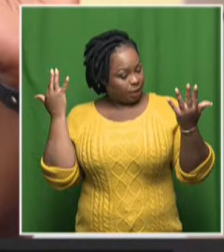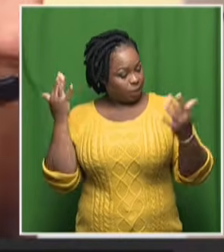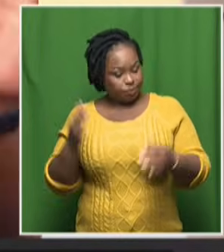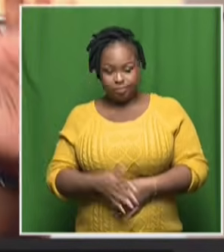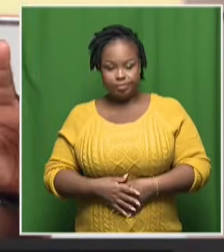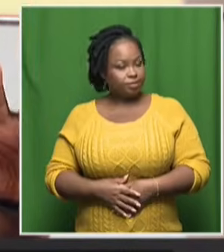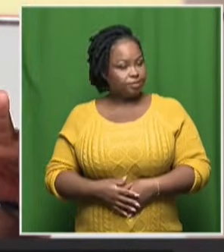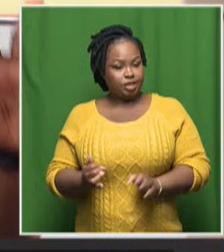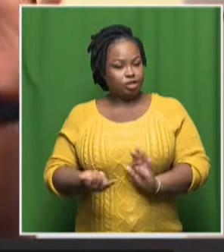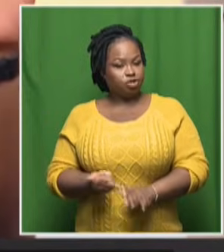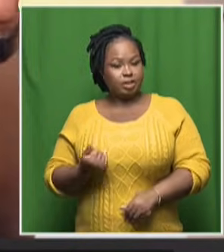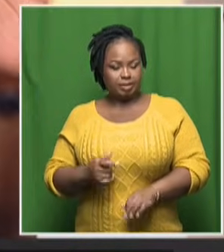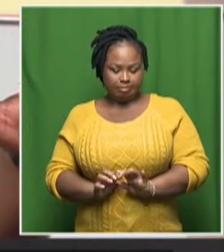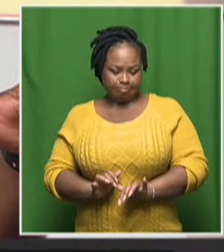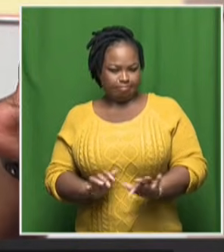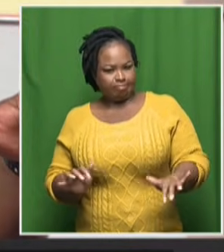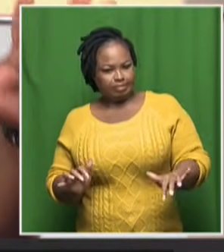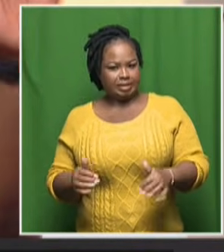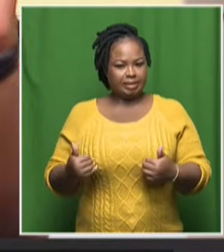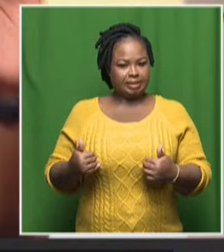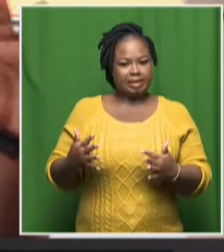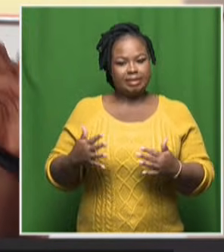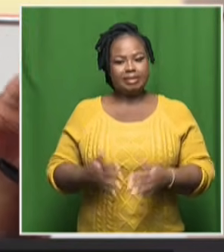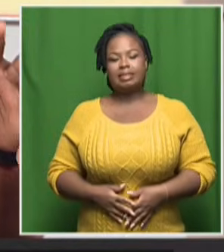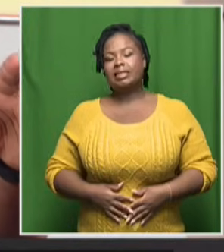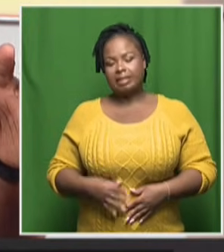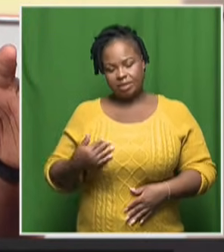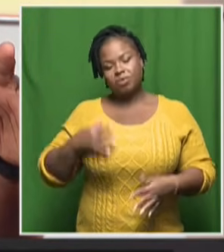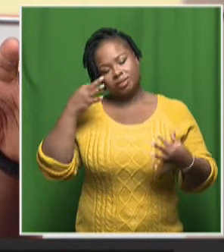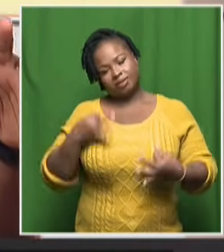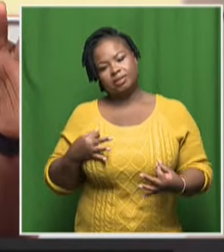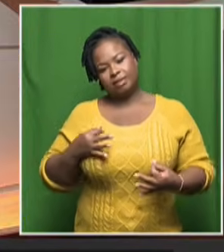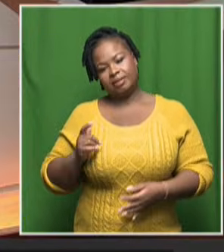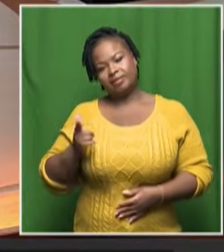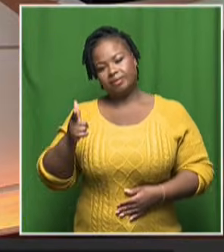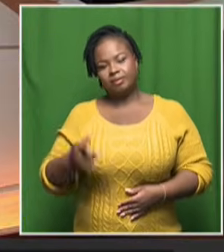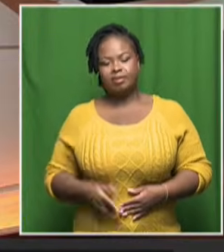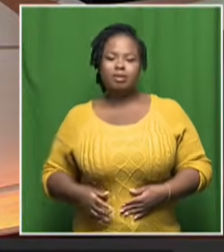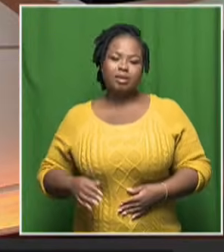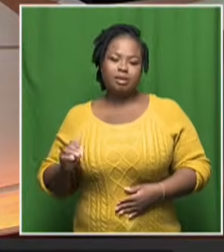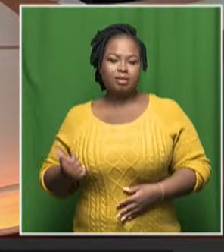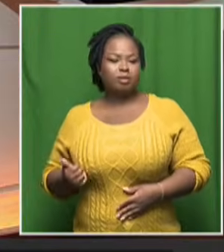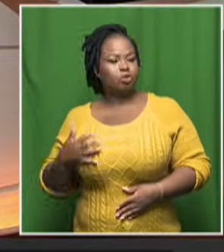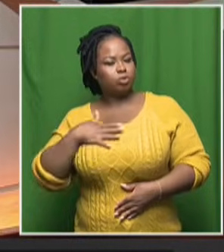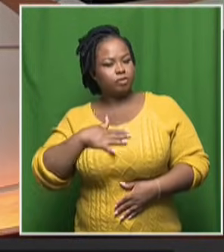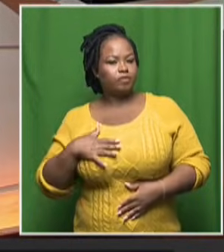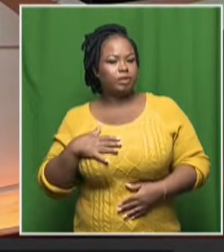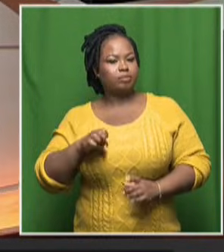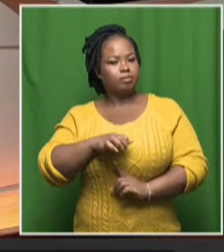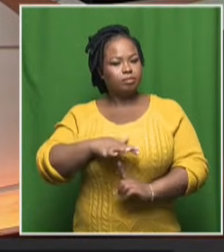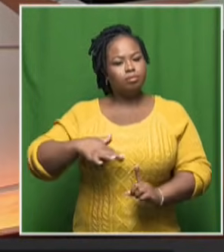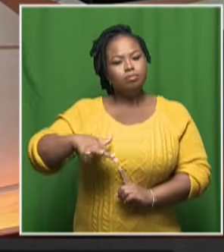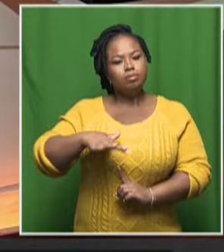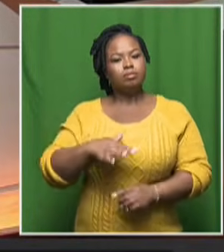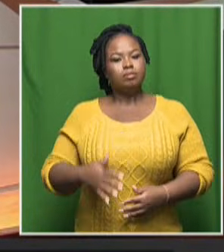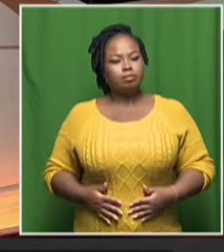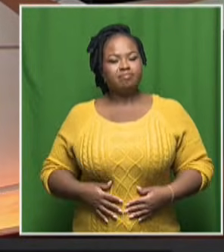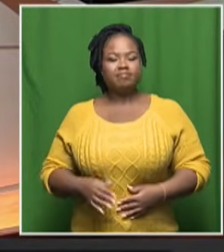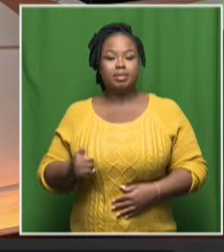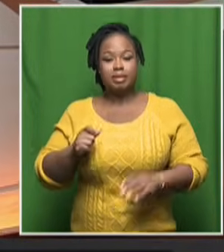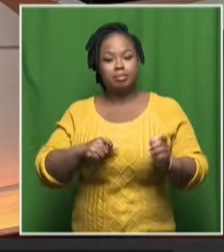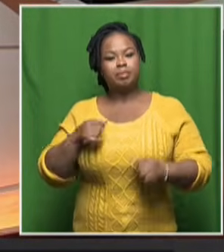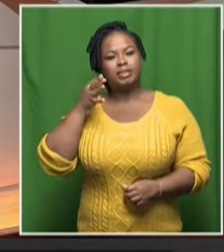I don't know. Just put me behind that piano and put me on that stage, and then I'll decide then. And then that's how you feel the energy, you feel the vibe, and